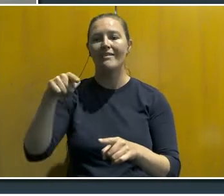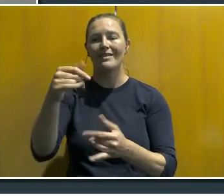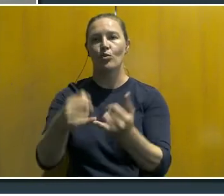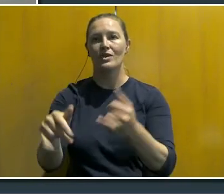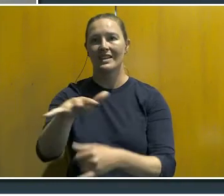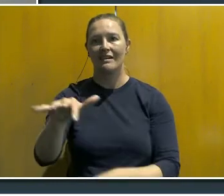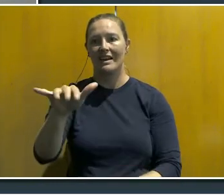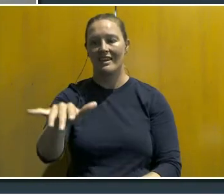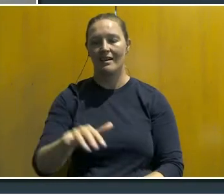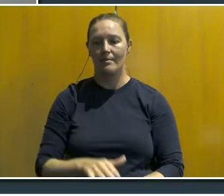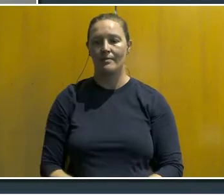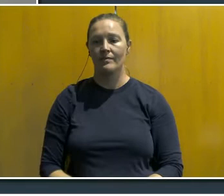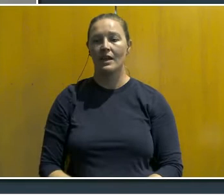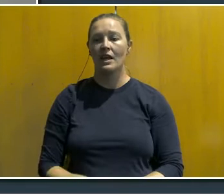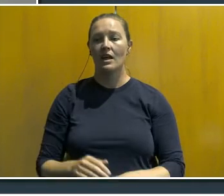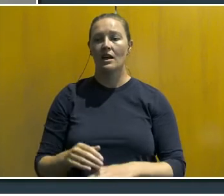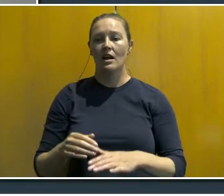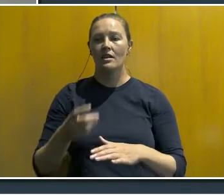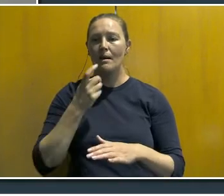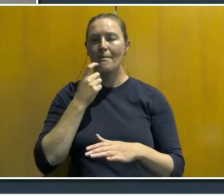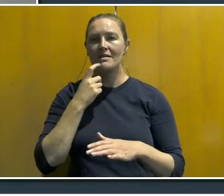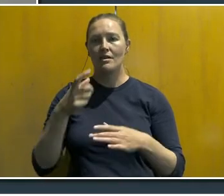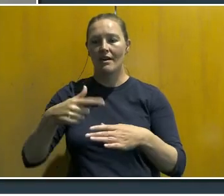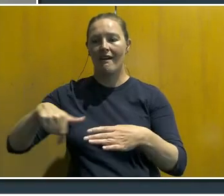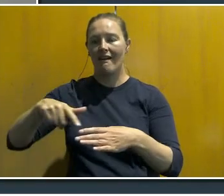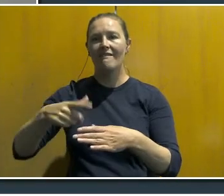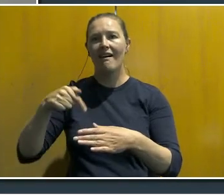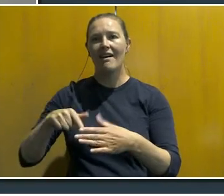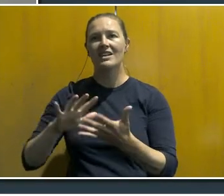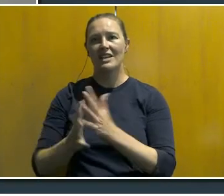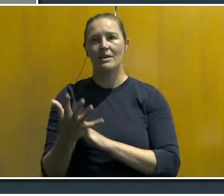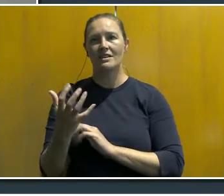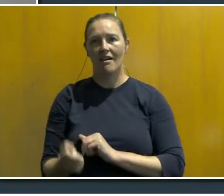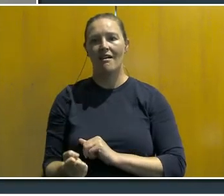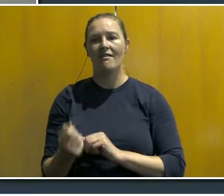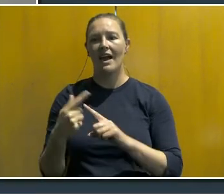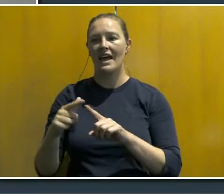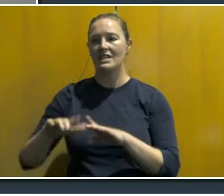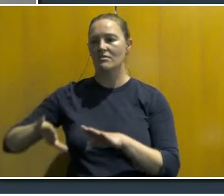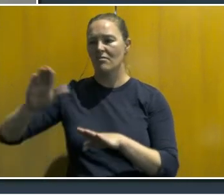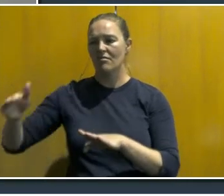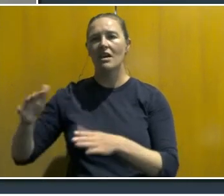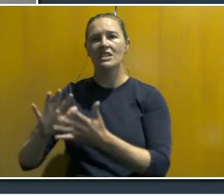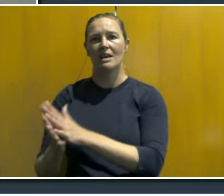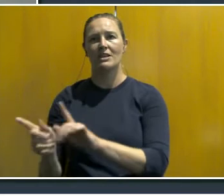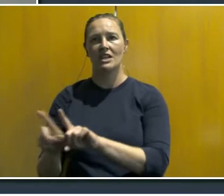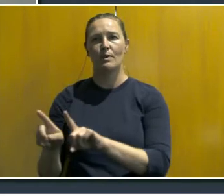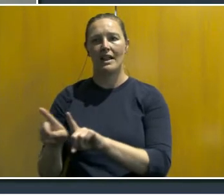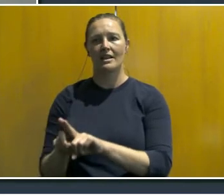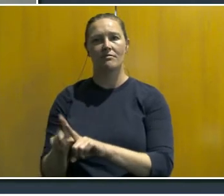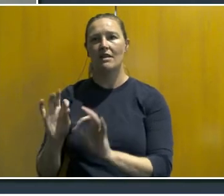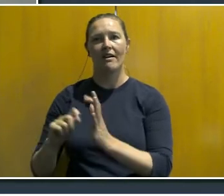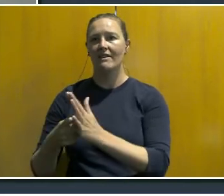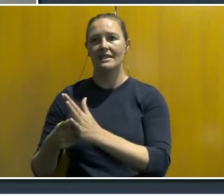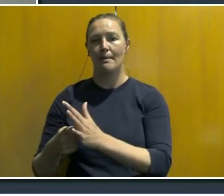damage around the manhole cover remains, and the job included sealing over the tidy concrete nib edge. What fewer benefits